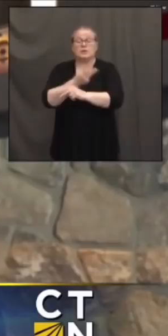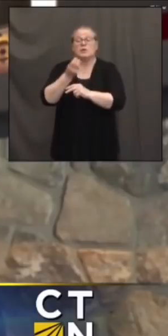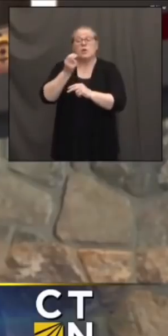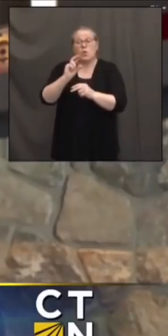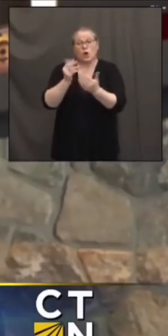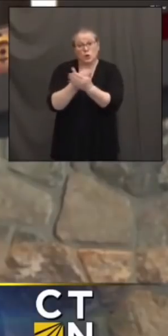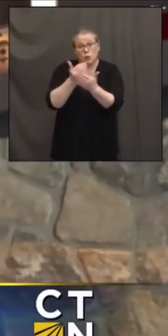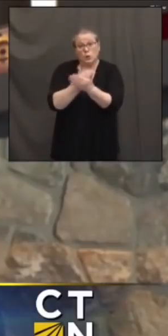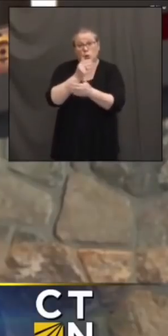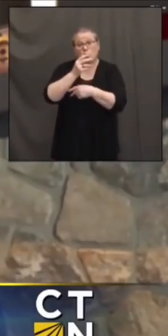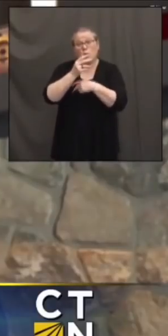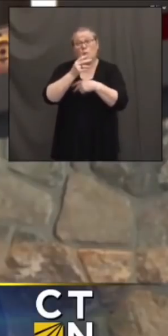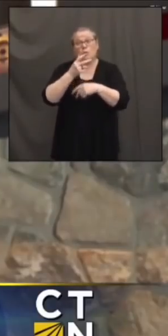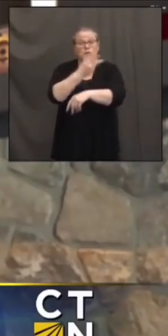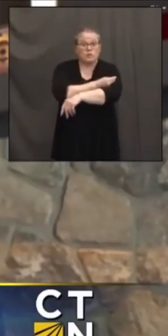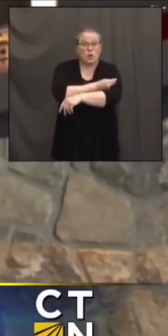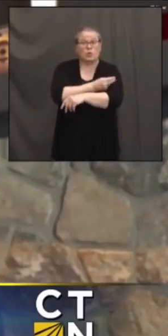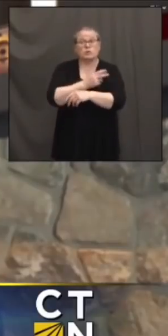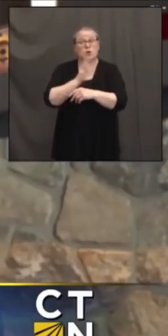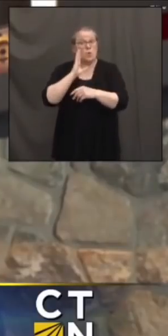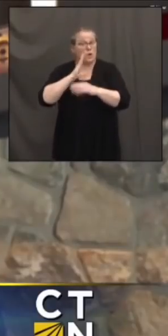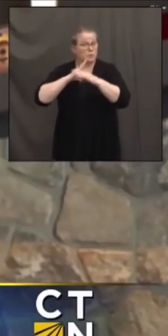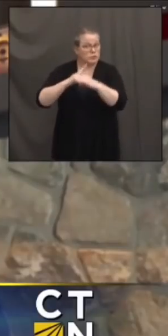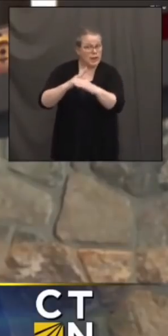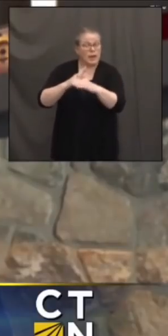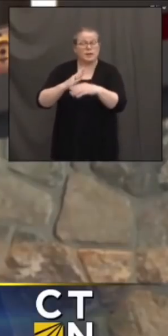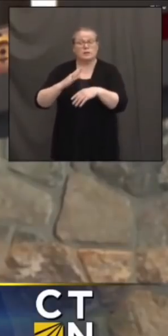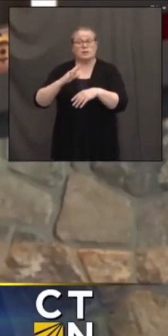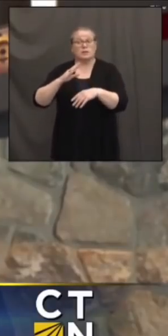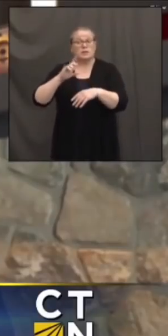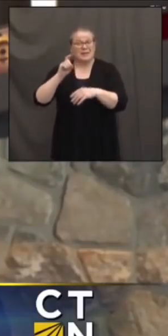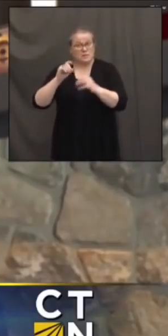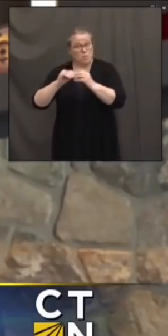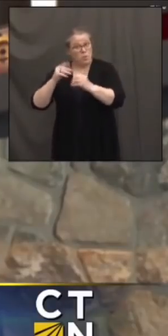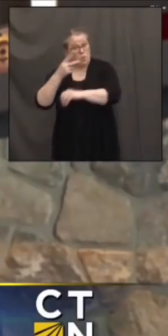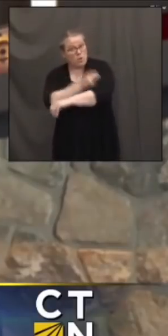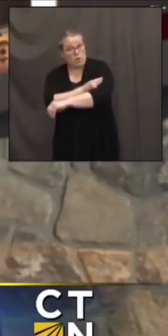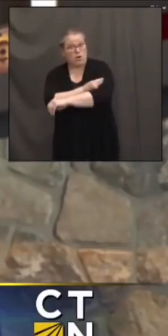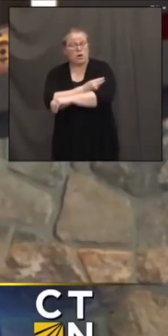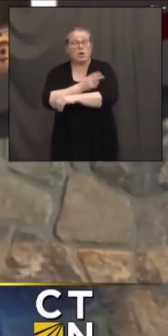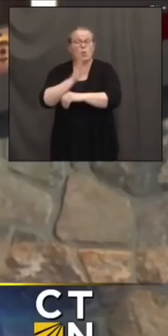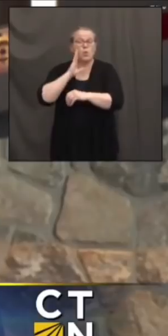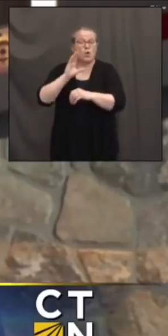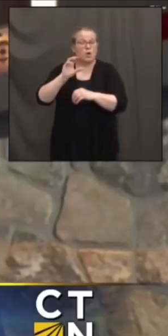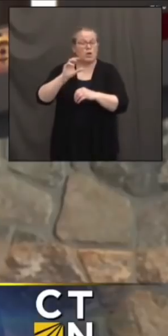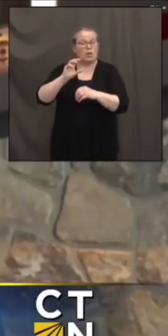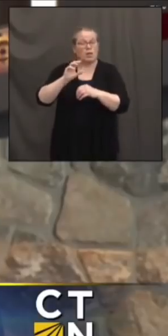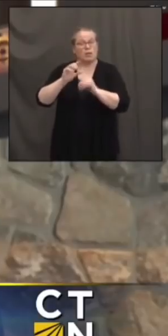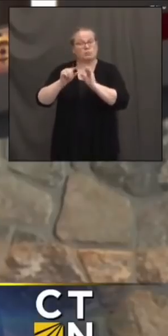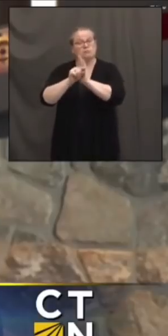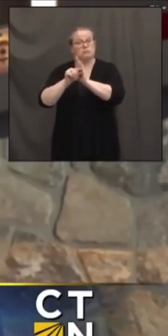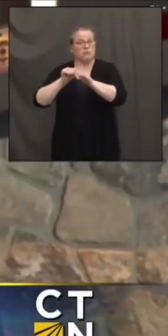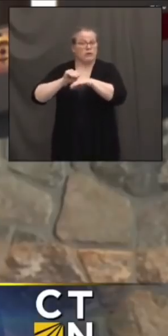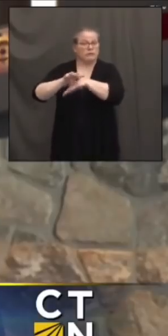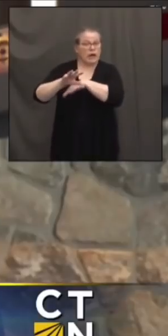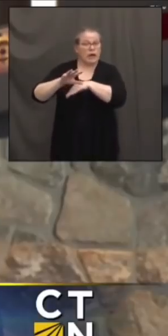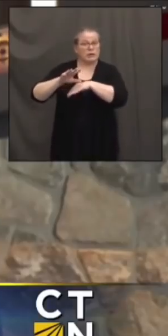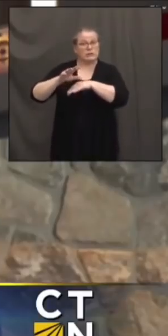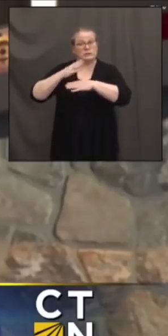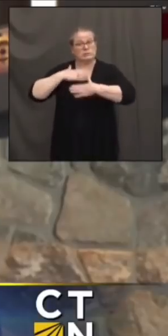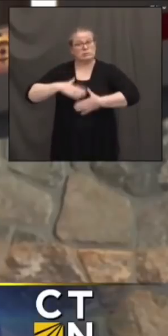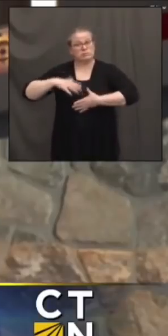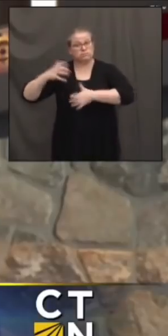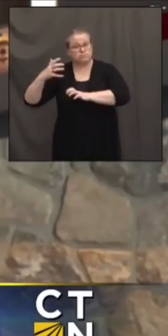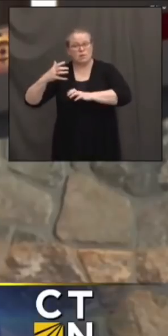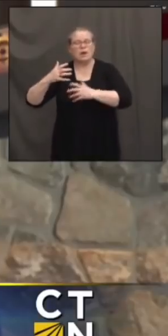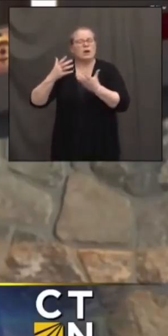which one's affording more protection, and whether or not it's unmasking more vaccine-related side effects. So we'll have the data to answer that question. I think it's